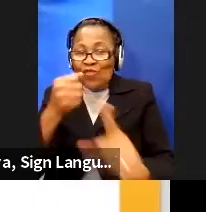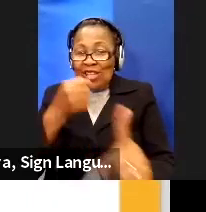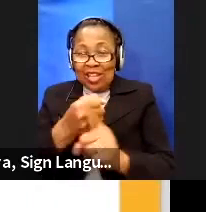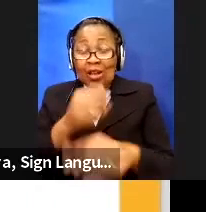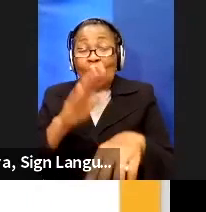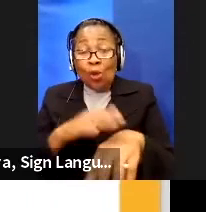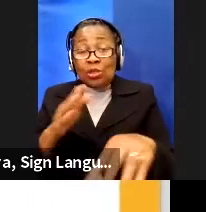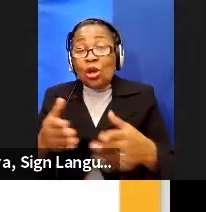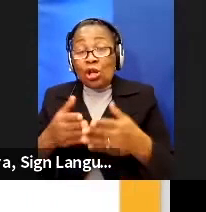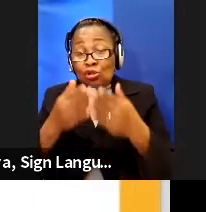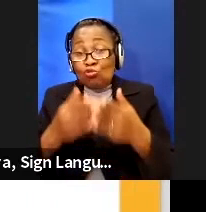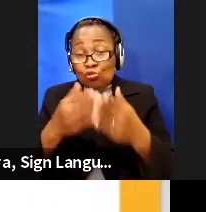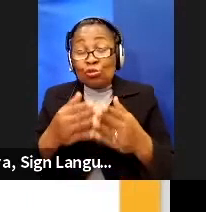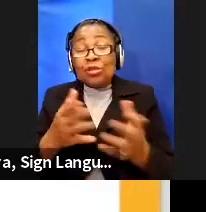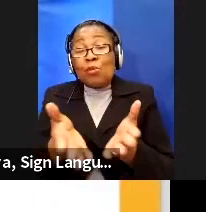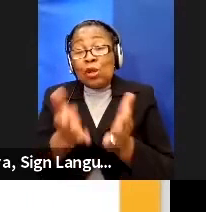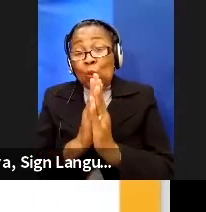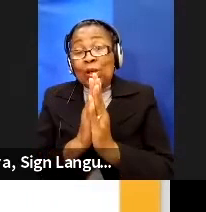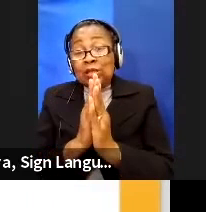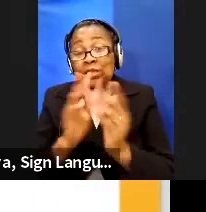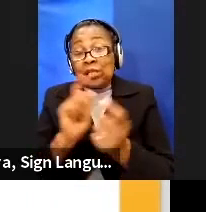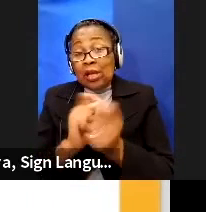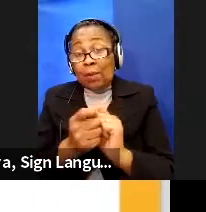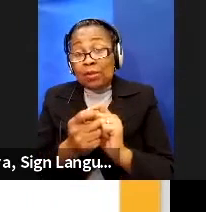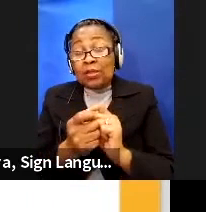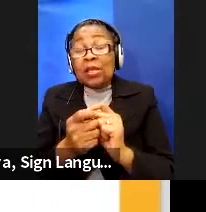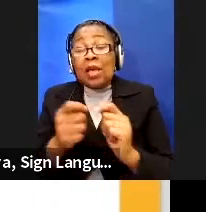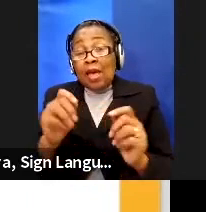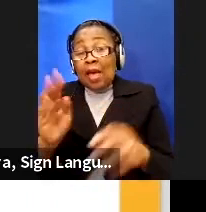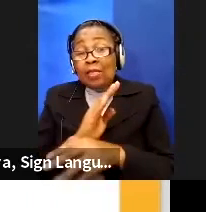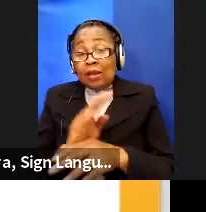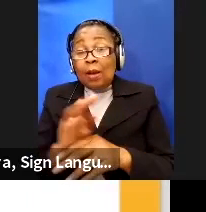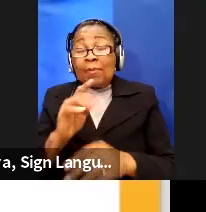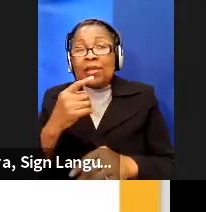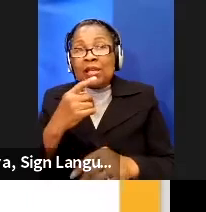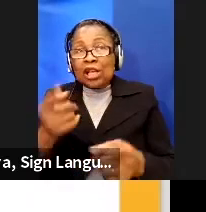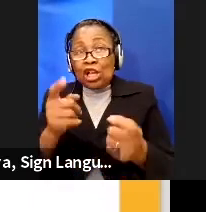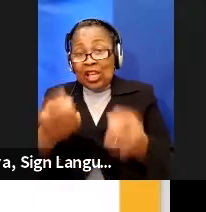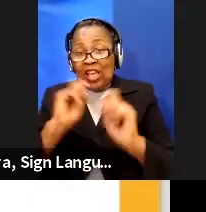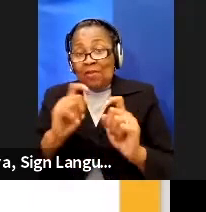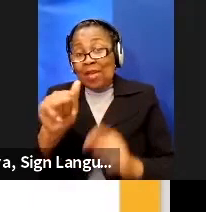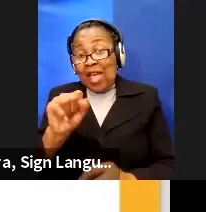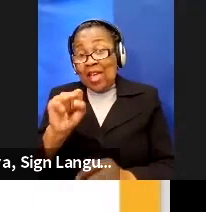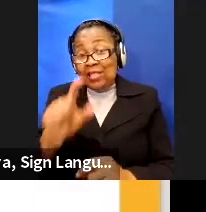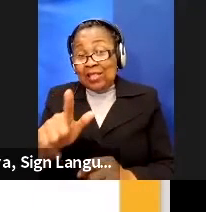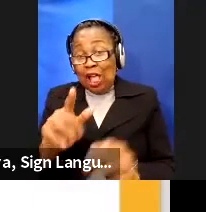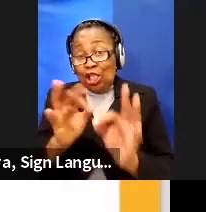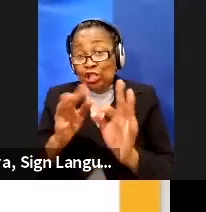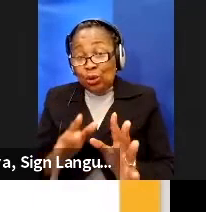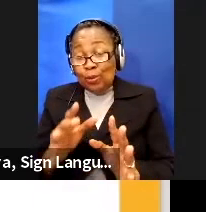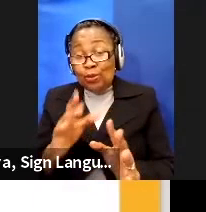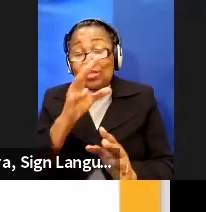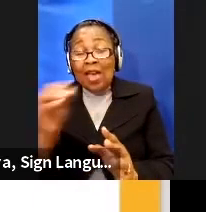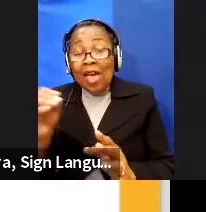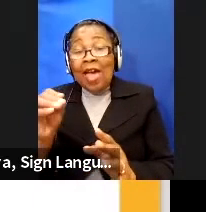requested accommodations, and the cruise company kept trying to give me ASL interpreters and also